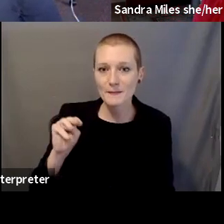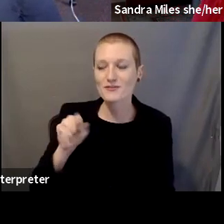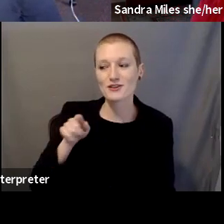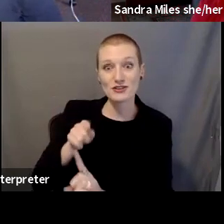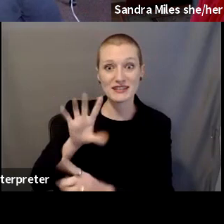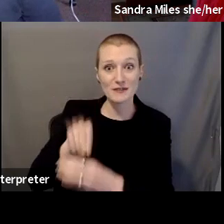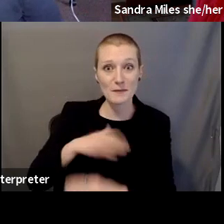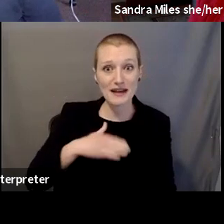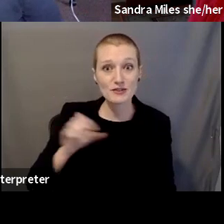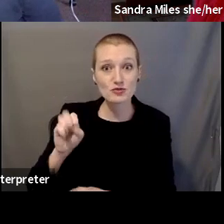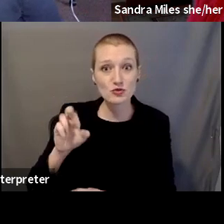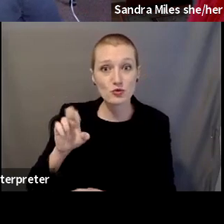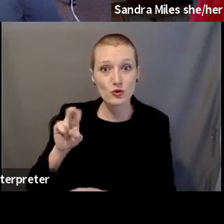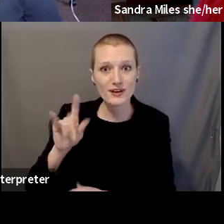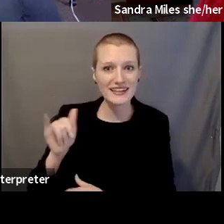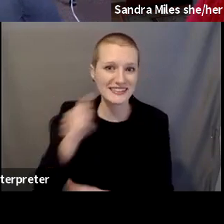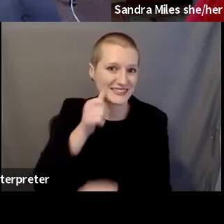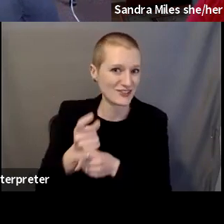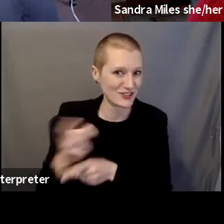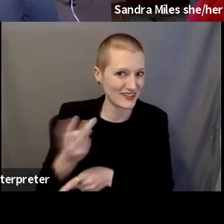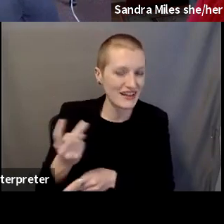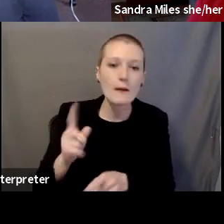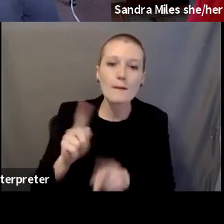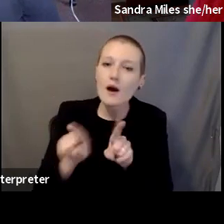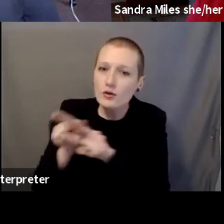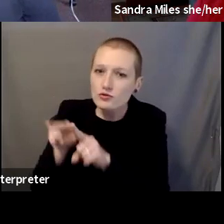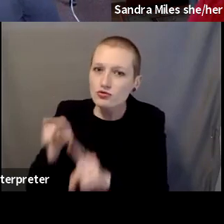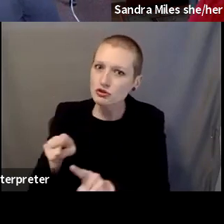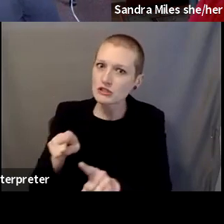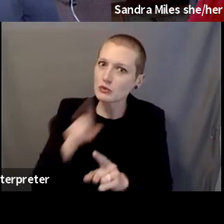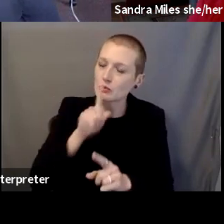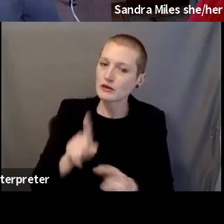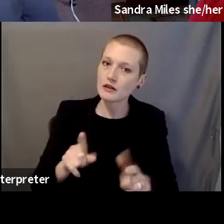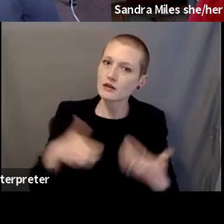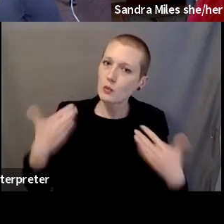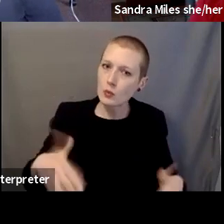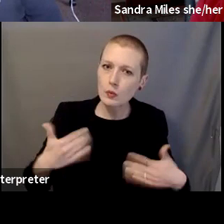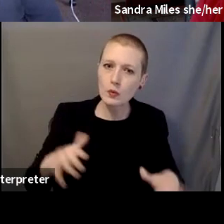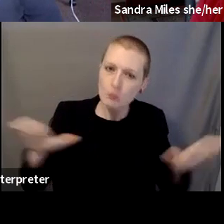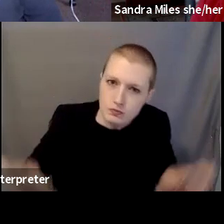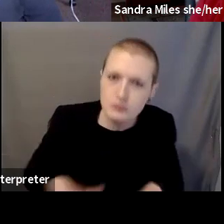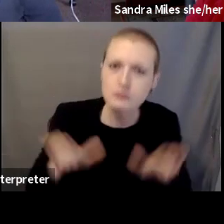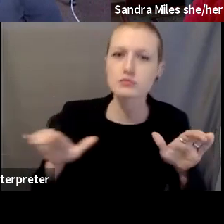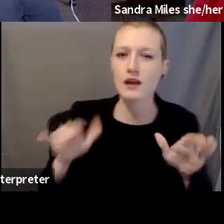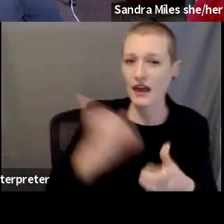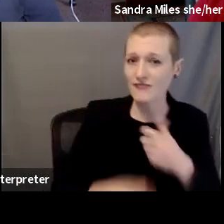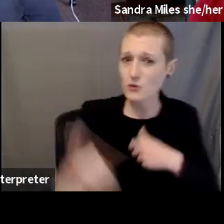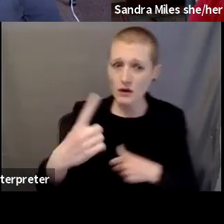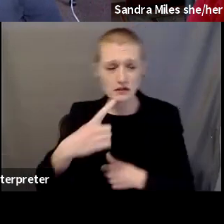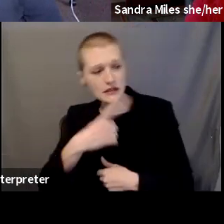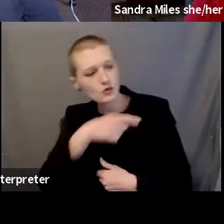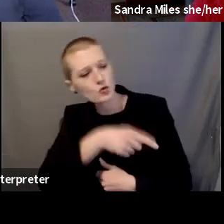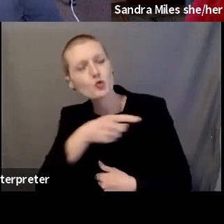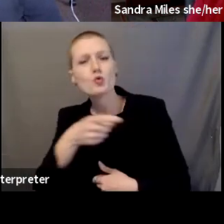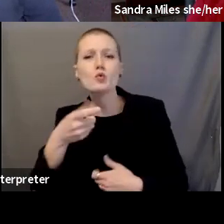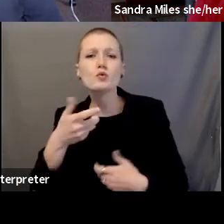made today's history possible. You know, she stood up to everyone who said, you know, you're taken away from